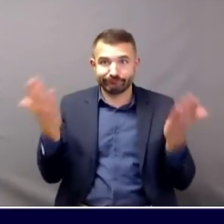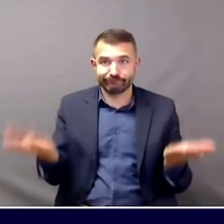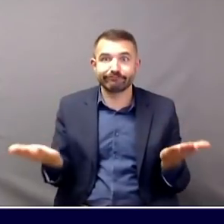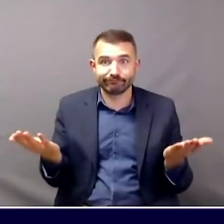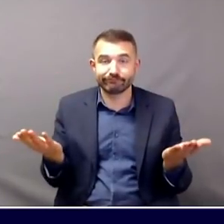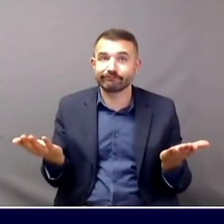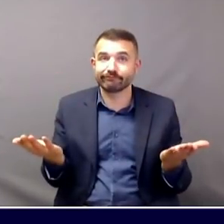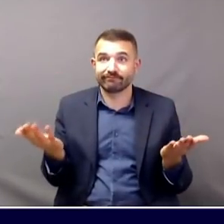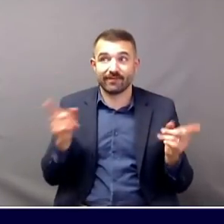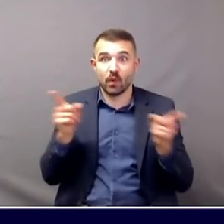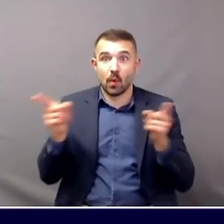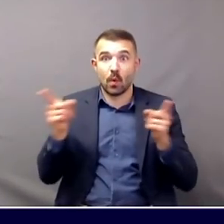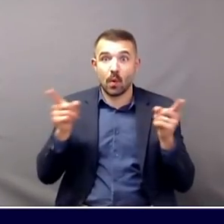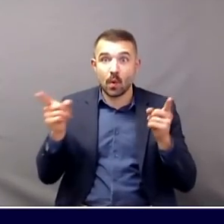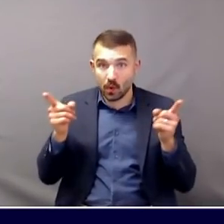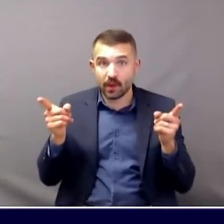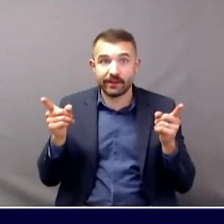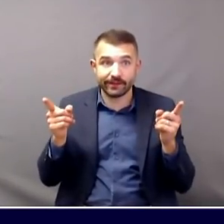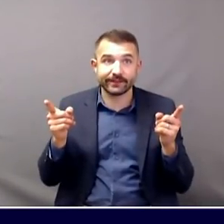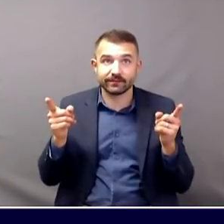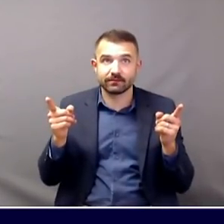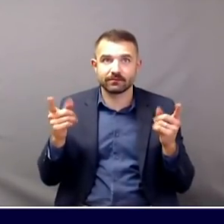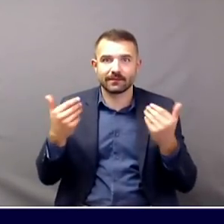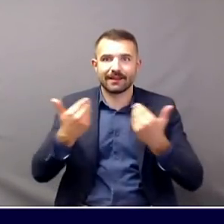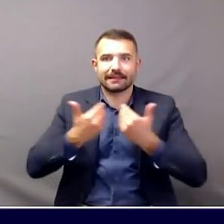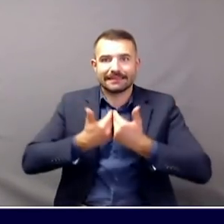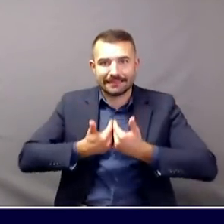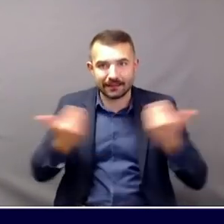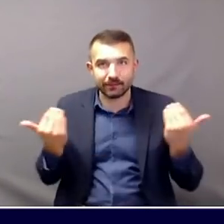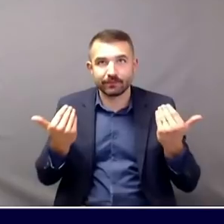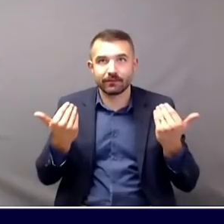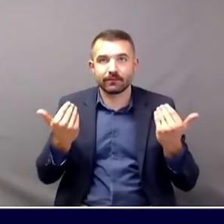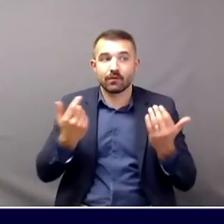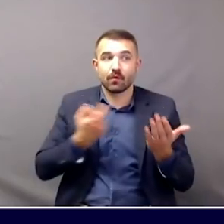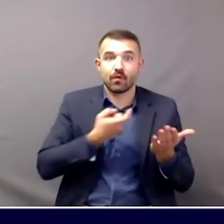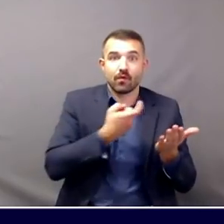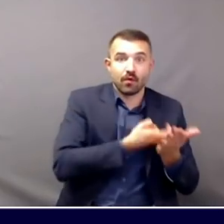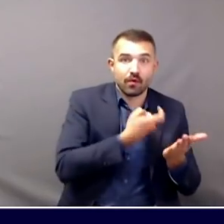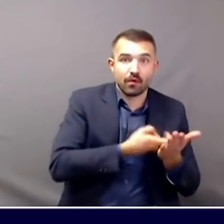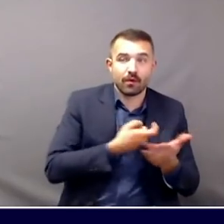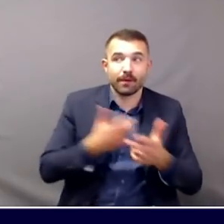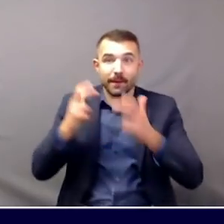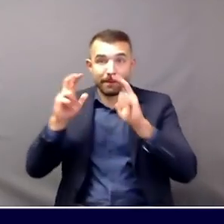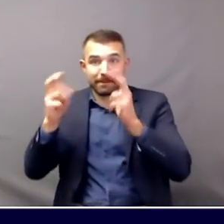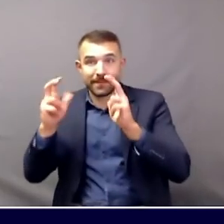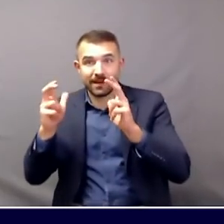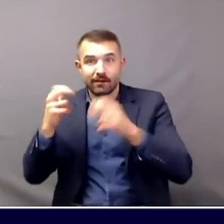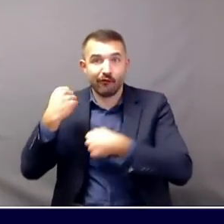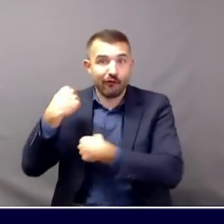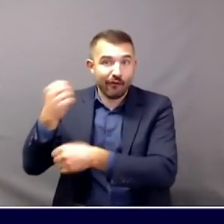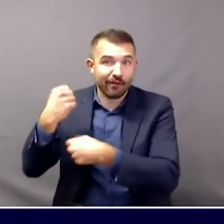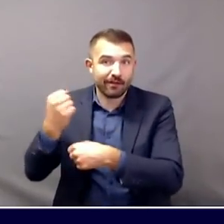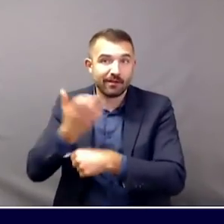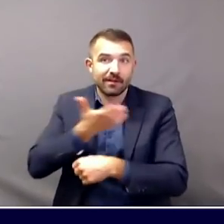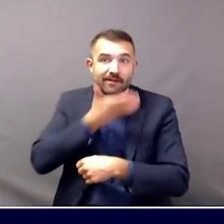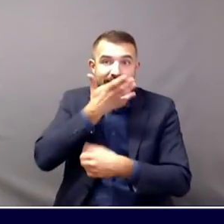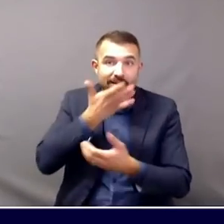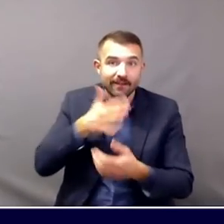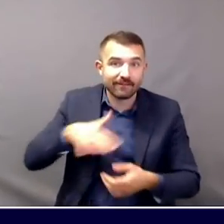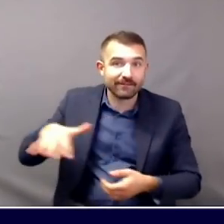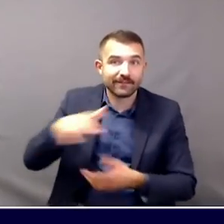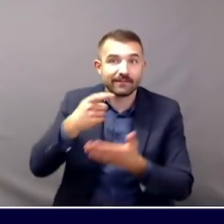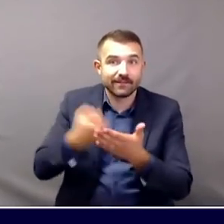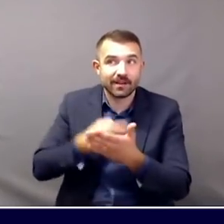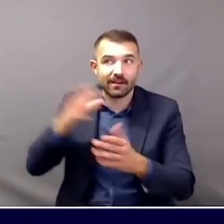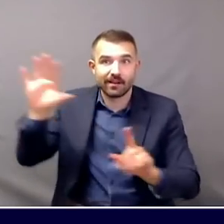from basketball, field hockey, lacrosse, other moderate risk sports. And there is a definition in our guidance that is actually used